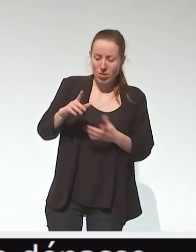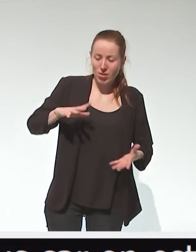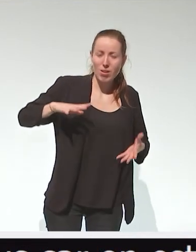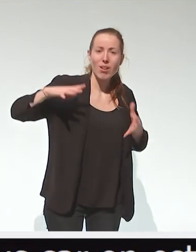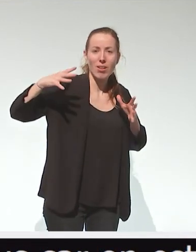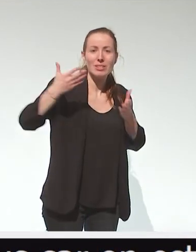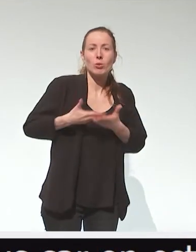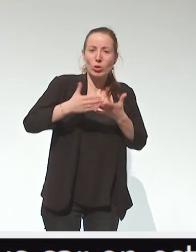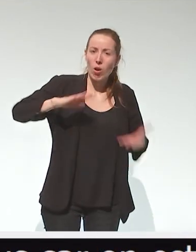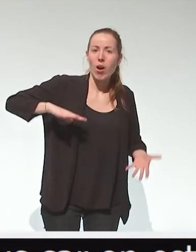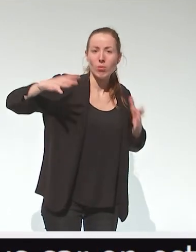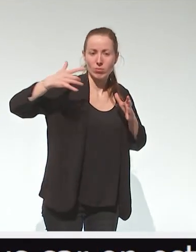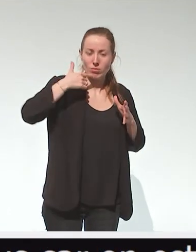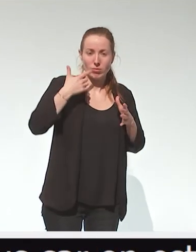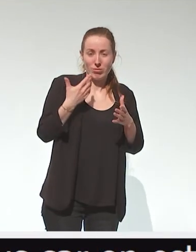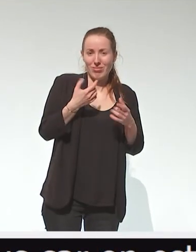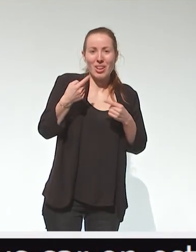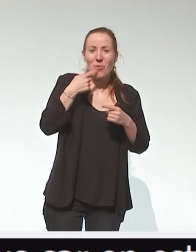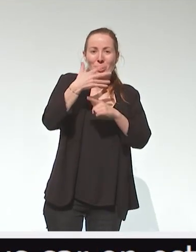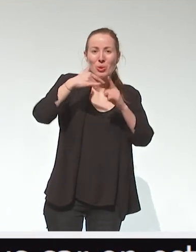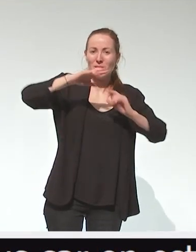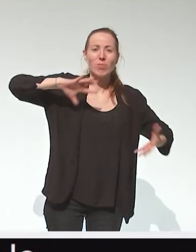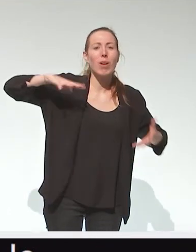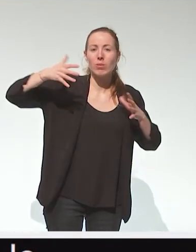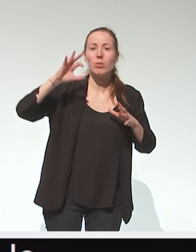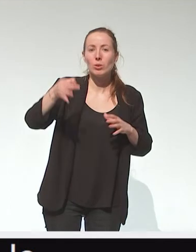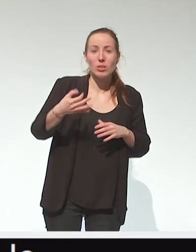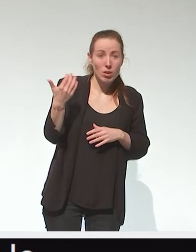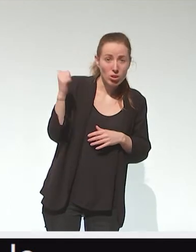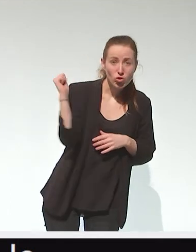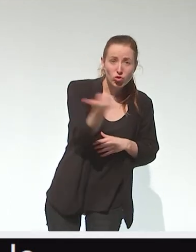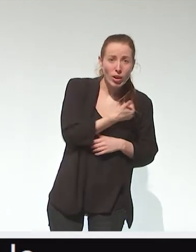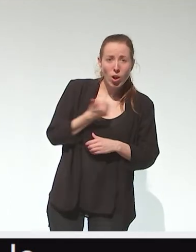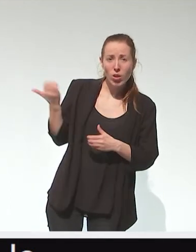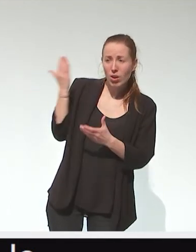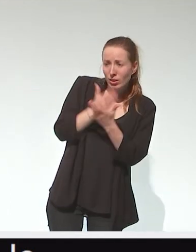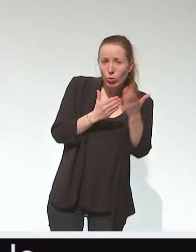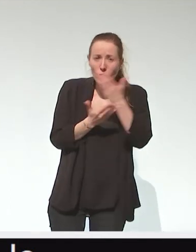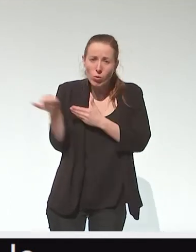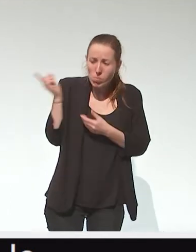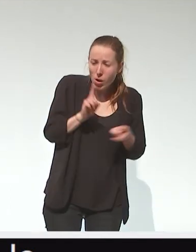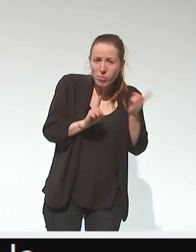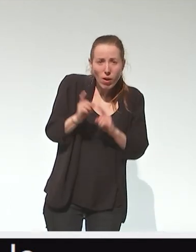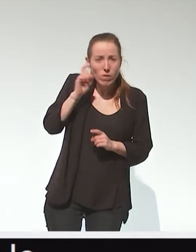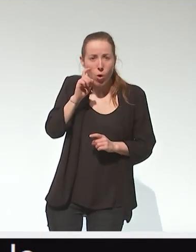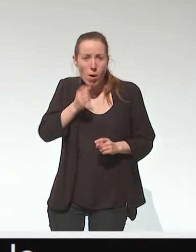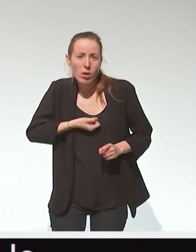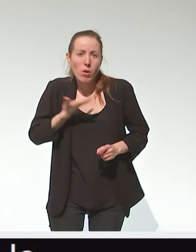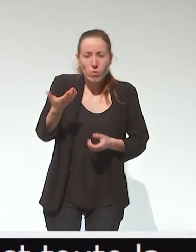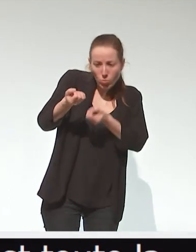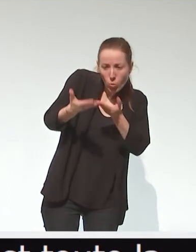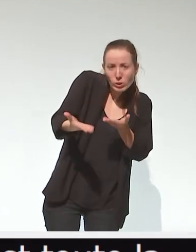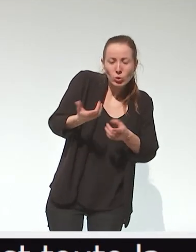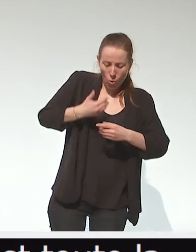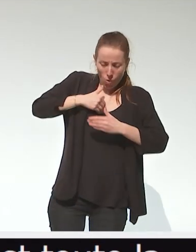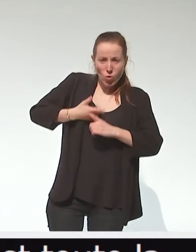Disability. When we advance that cause, it is society at large that moves forward. Thanks to your contributions, your suggestions, your